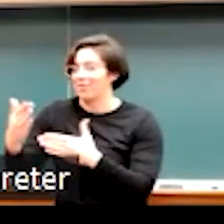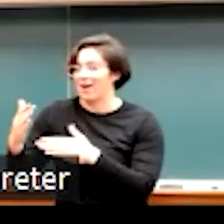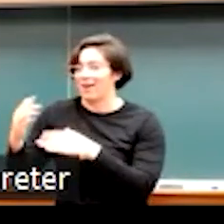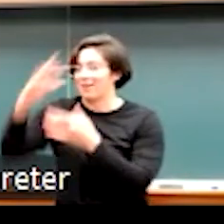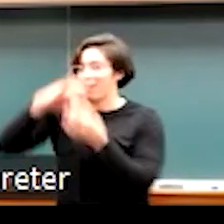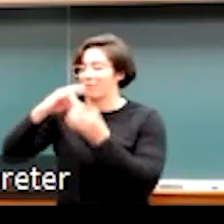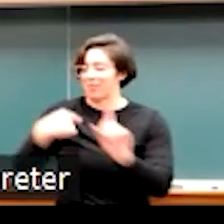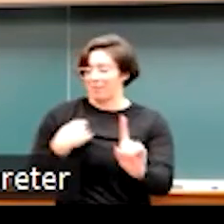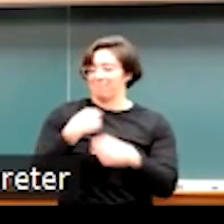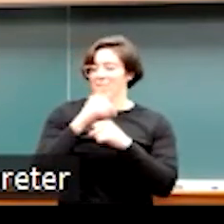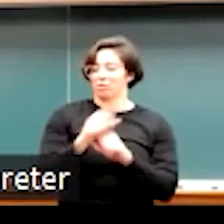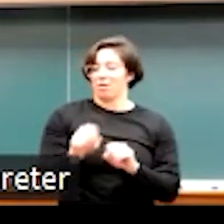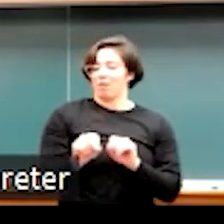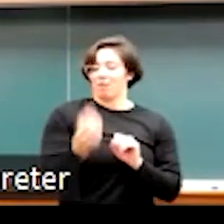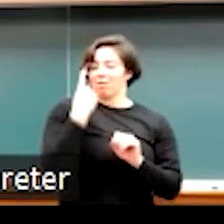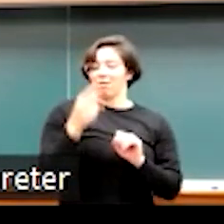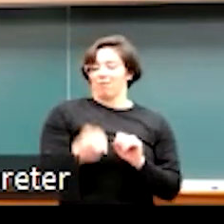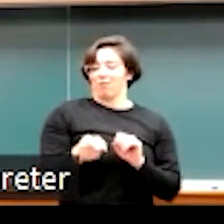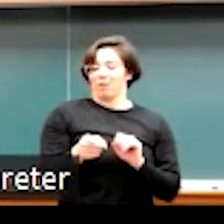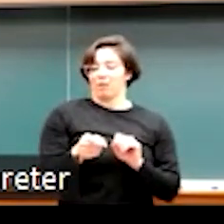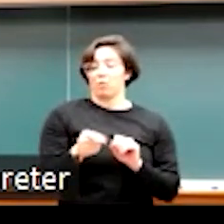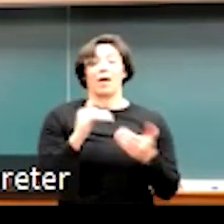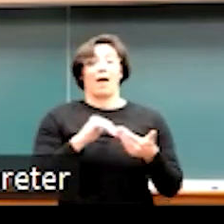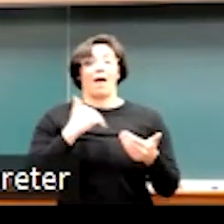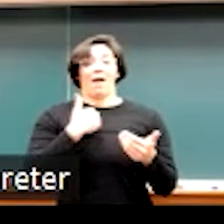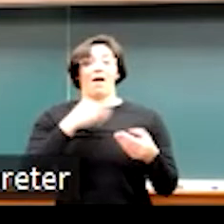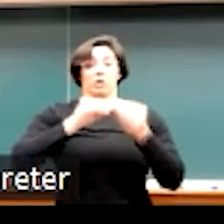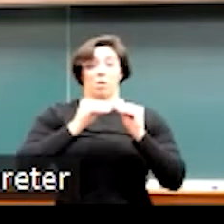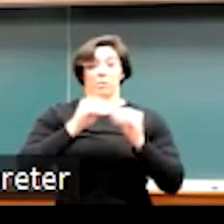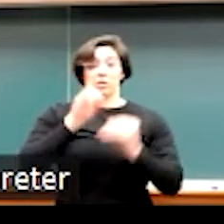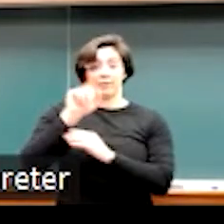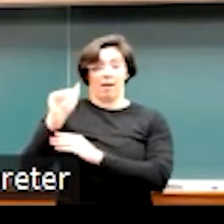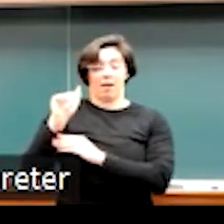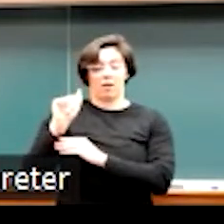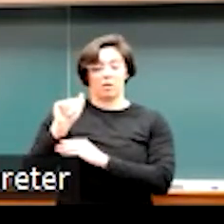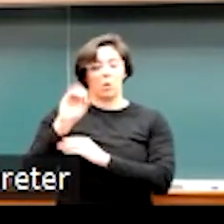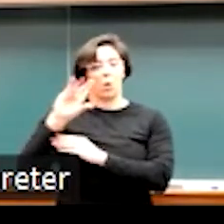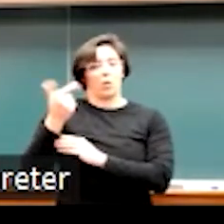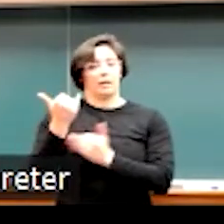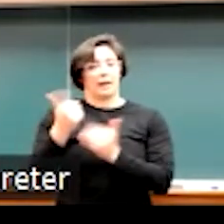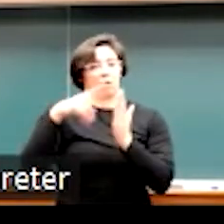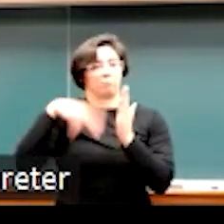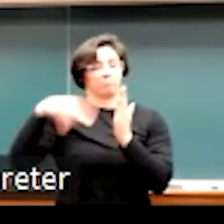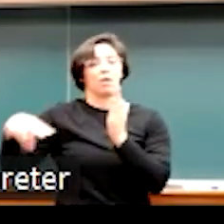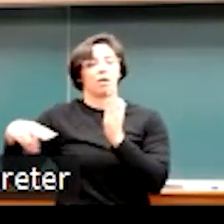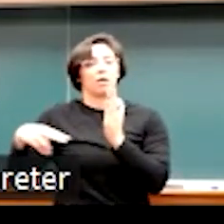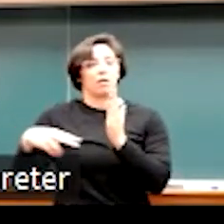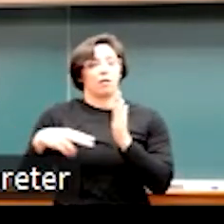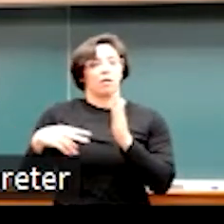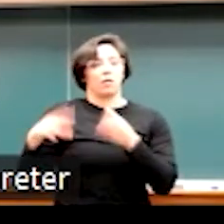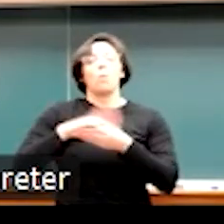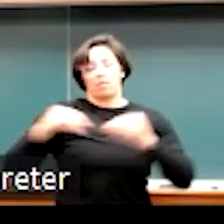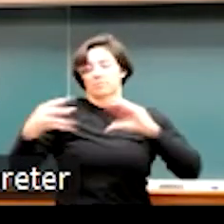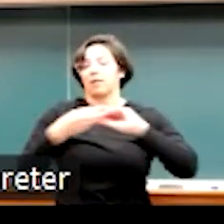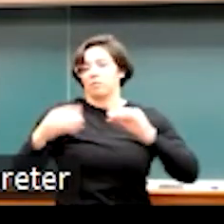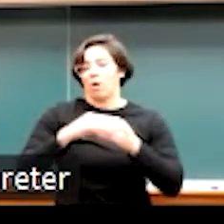this chart right. And we do qualitative data collection. We're coding all of that now. And by and large, people found it to be helpful. So